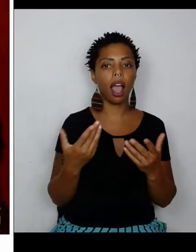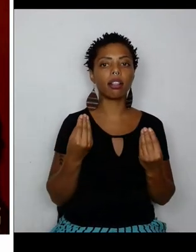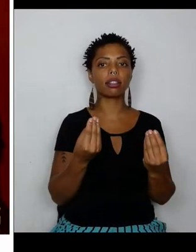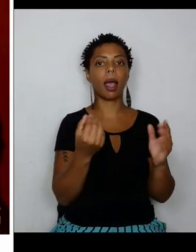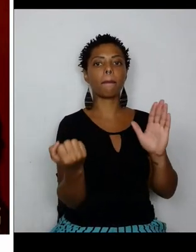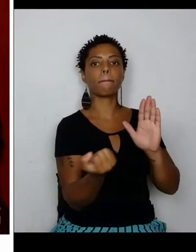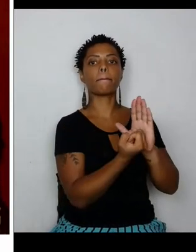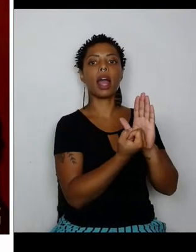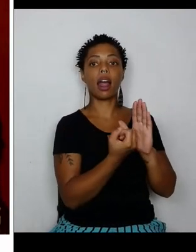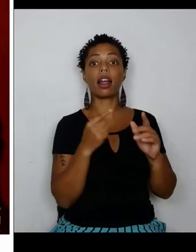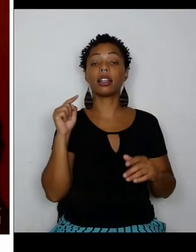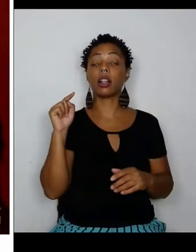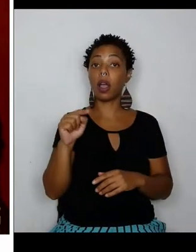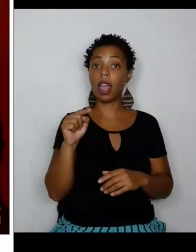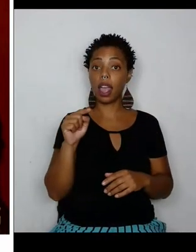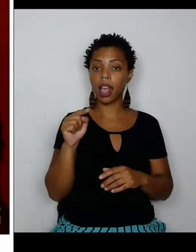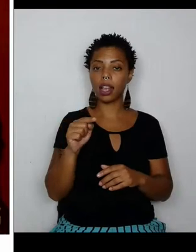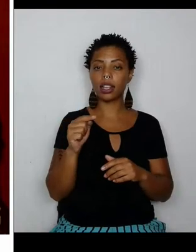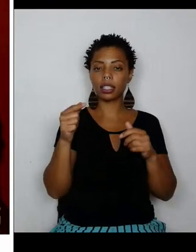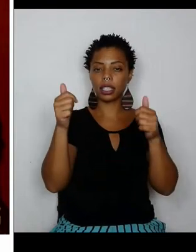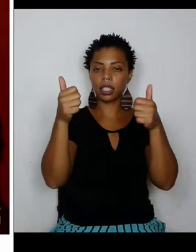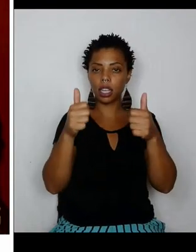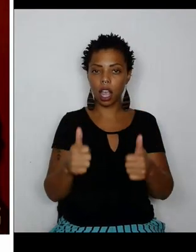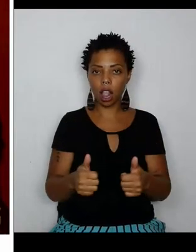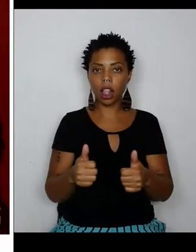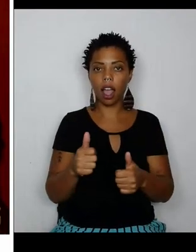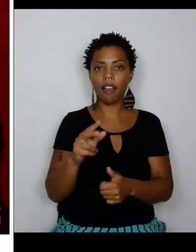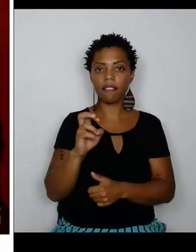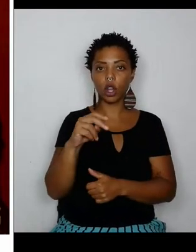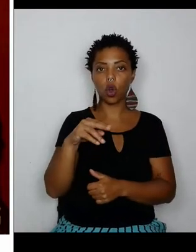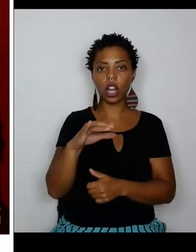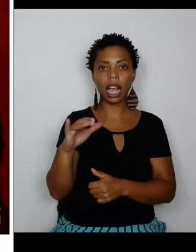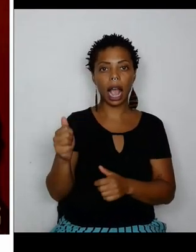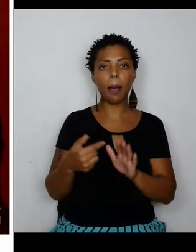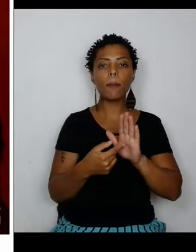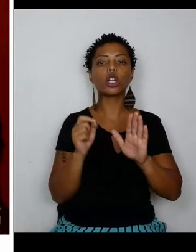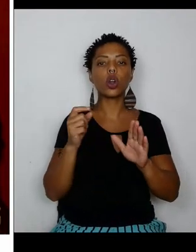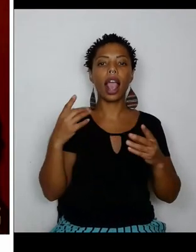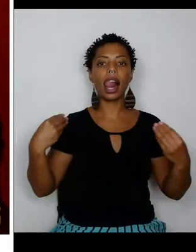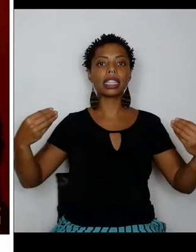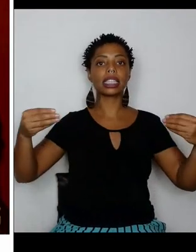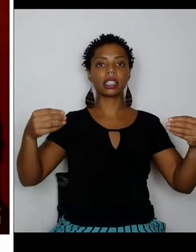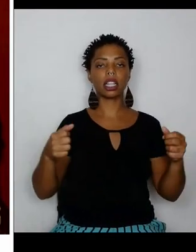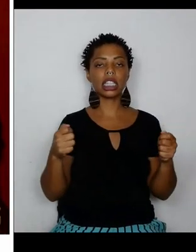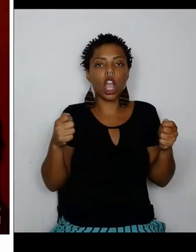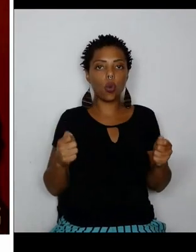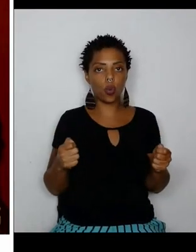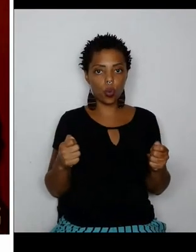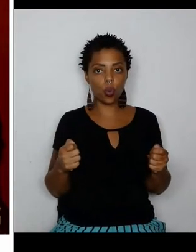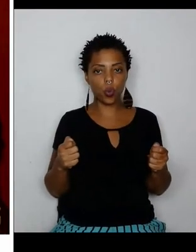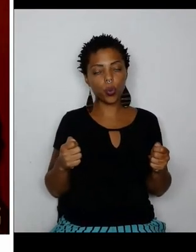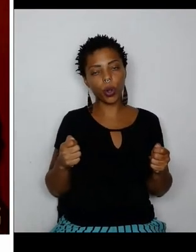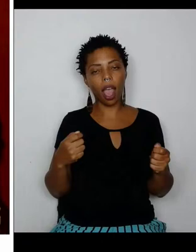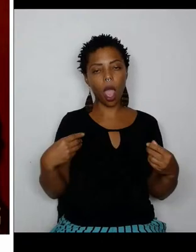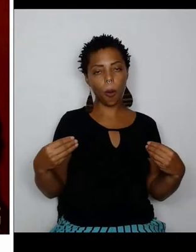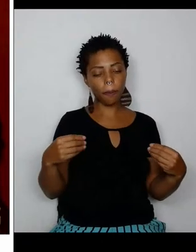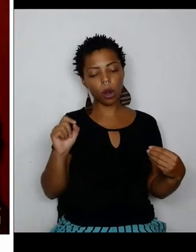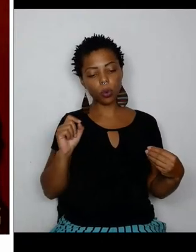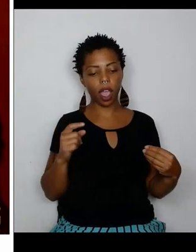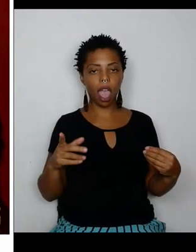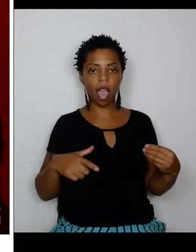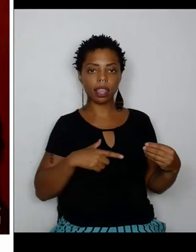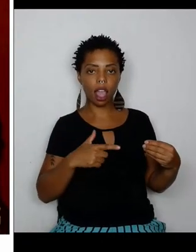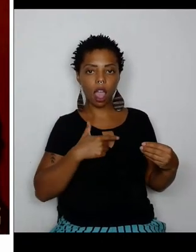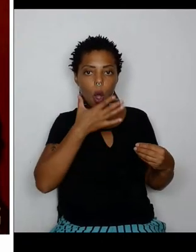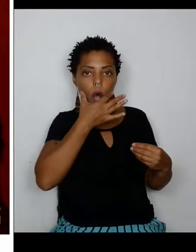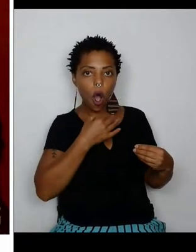either her holding the pseuderium the towel or the imprinted cloth alone both icon types